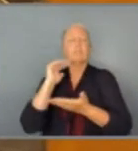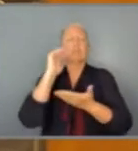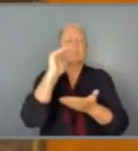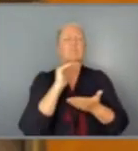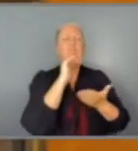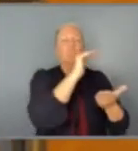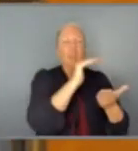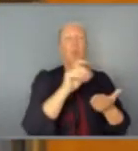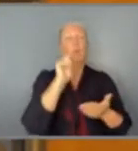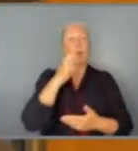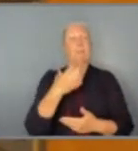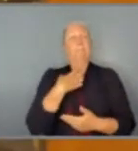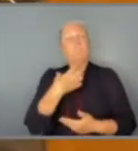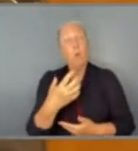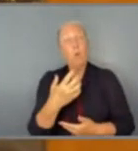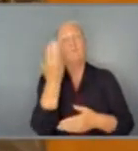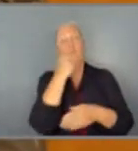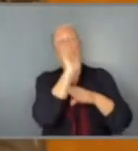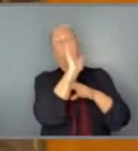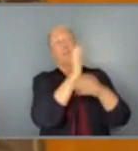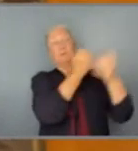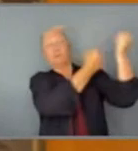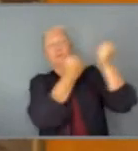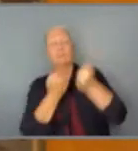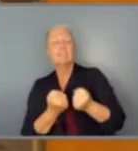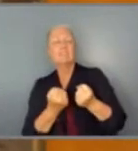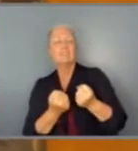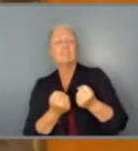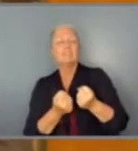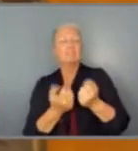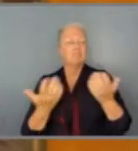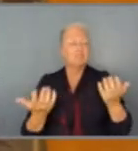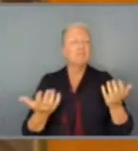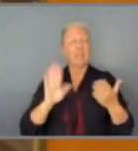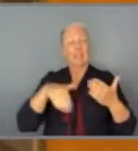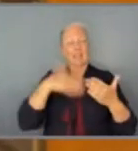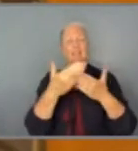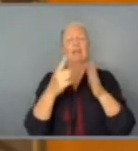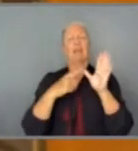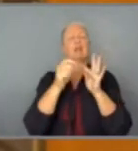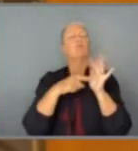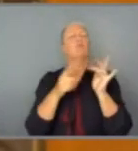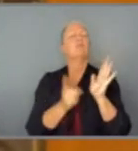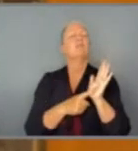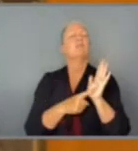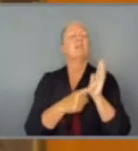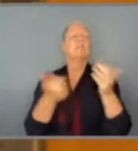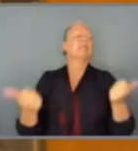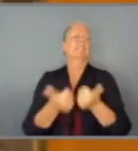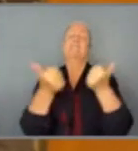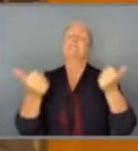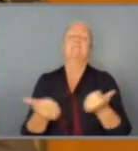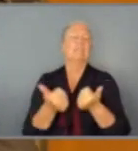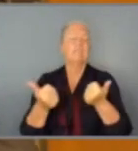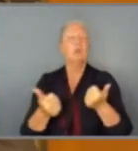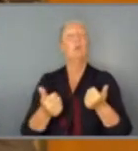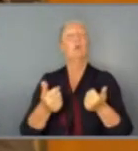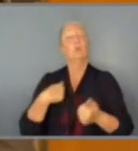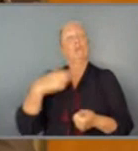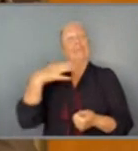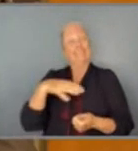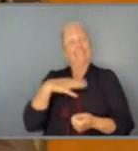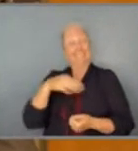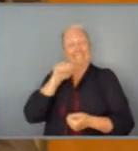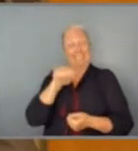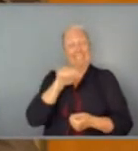for vaccines and boosters out through to the end of April at the moment. So it's now about getting those vaccines to